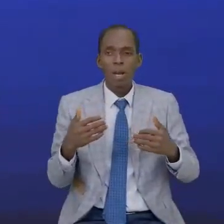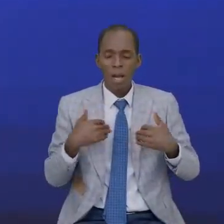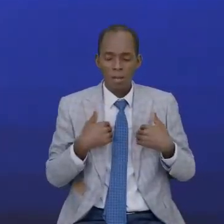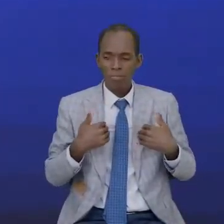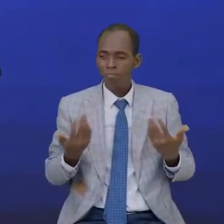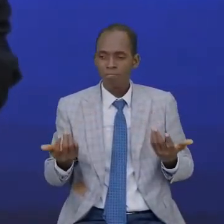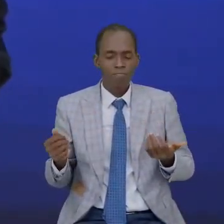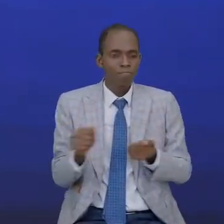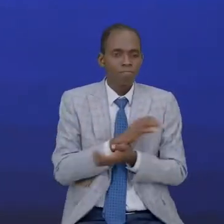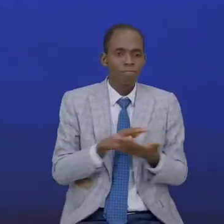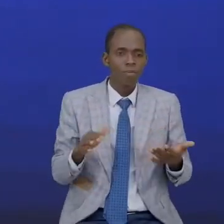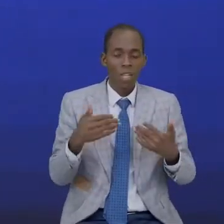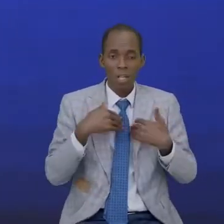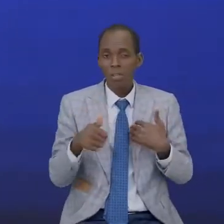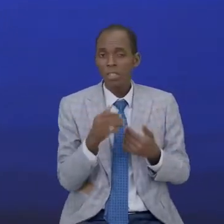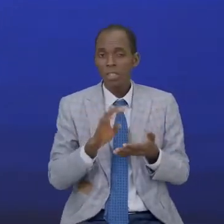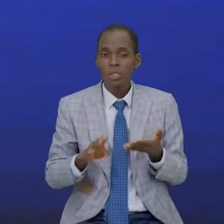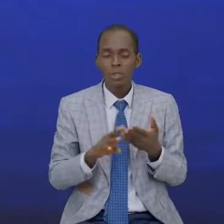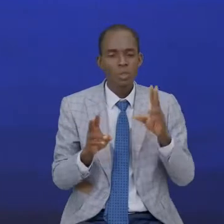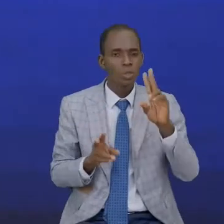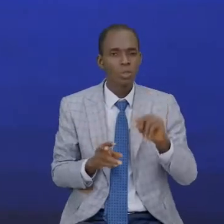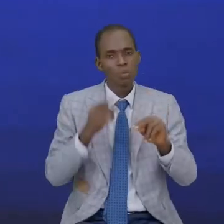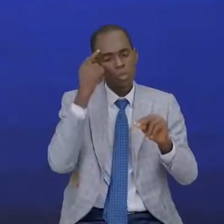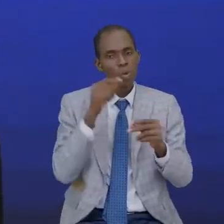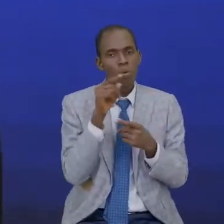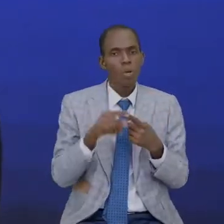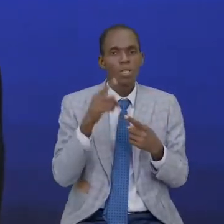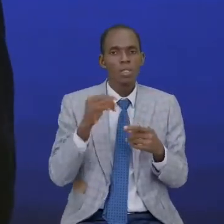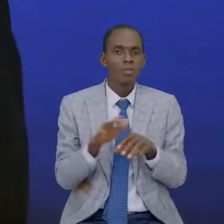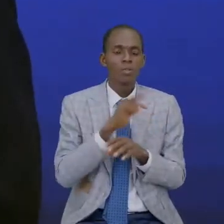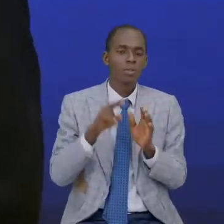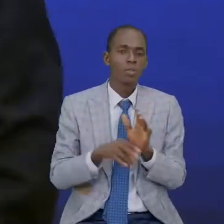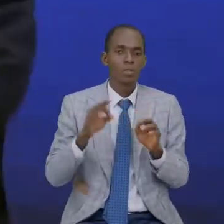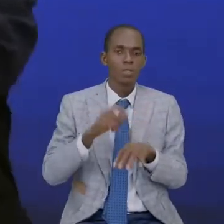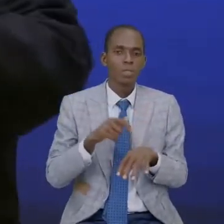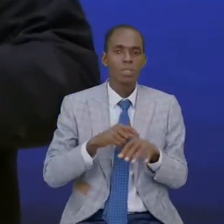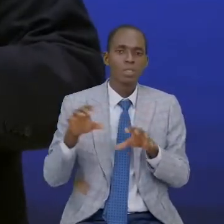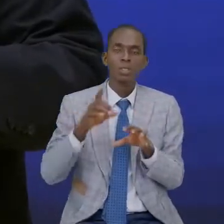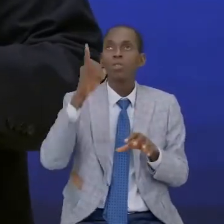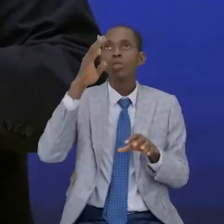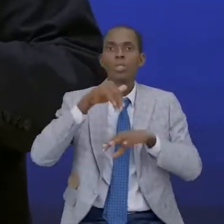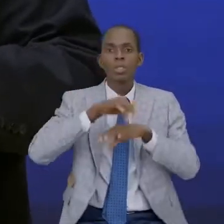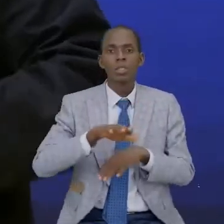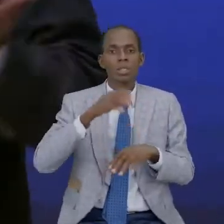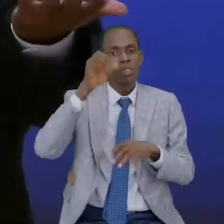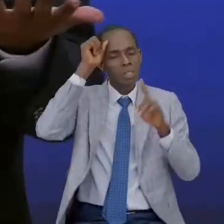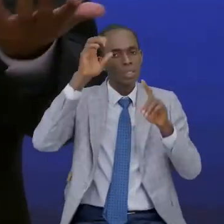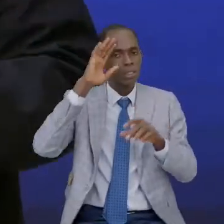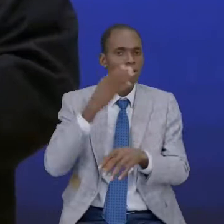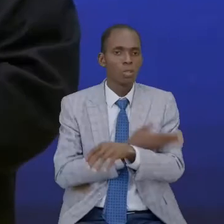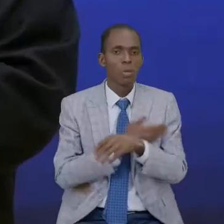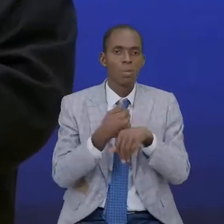he doesn't have any excuse, because when the fullness of the time was come, God sent forth his Son, made of a